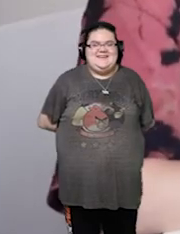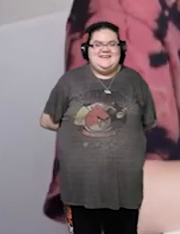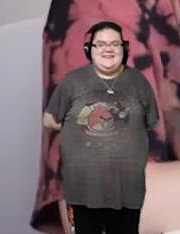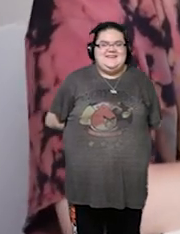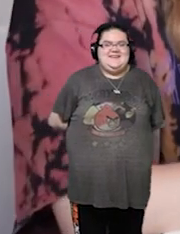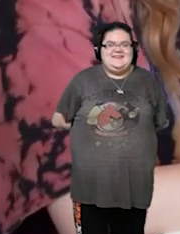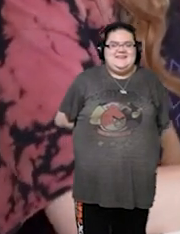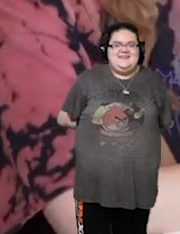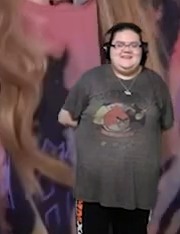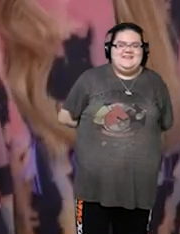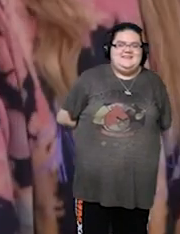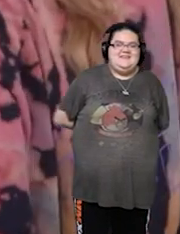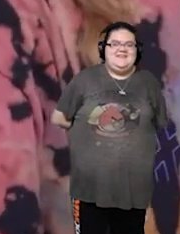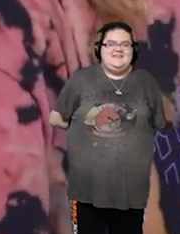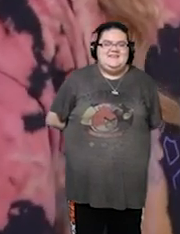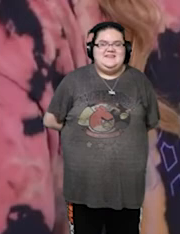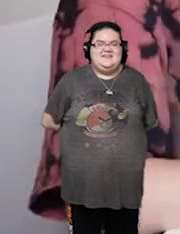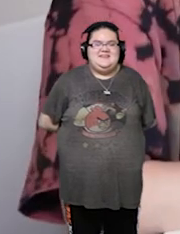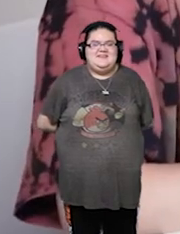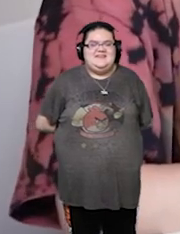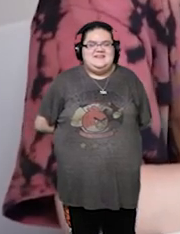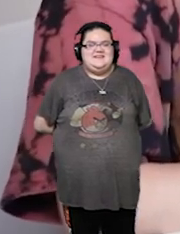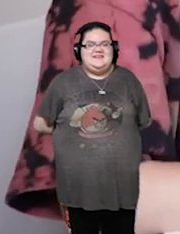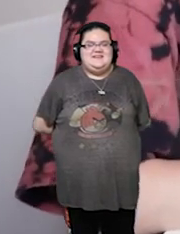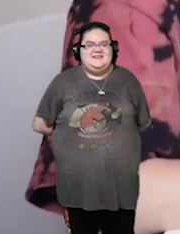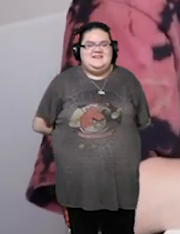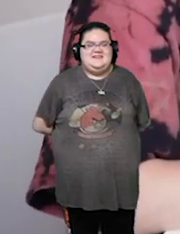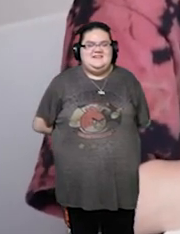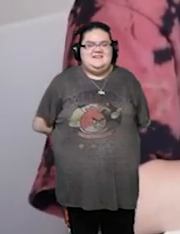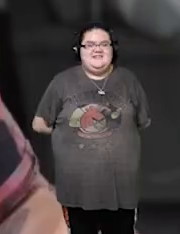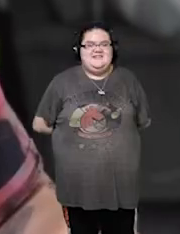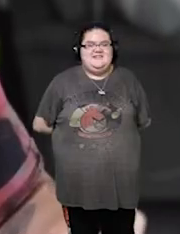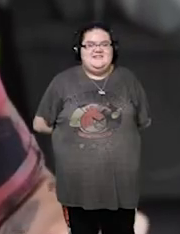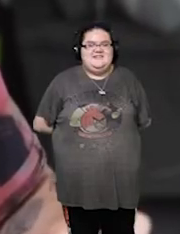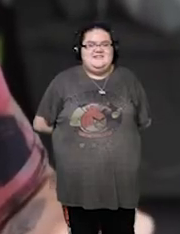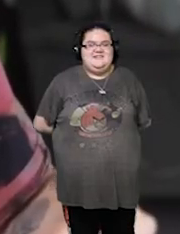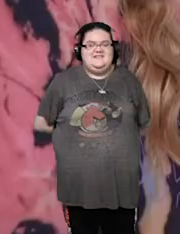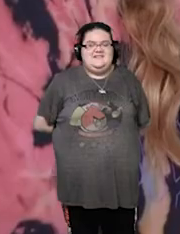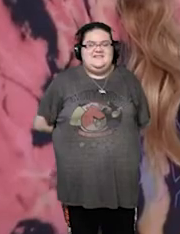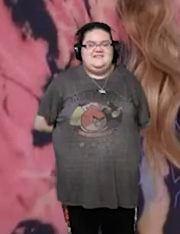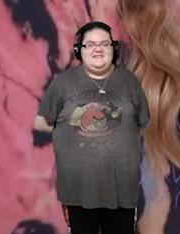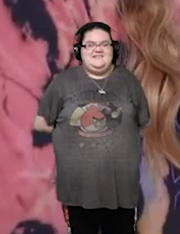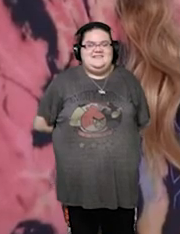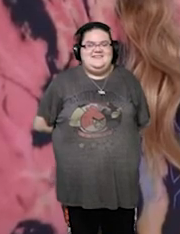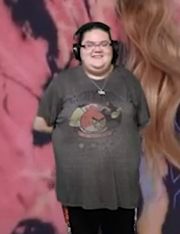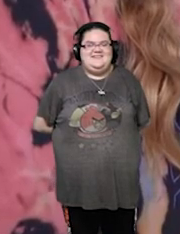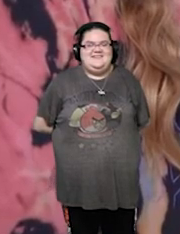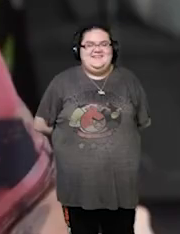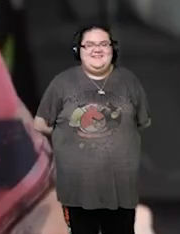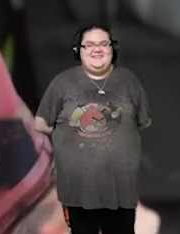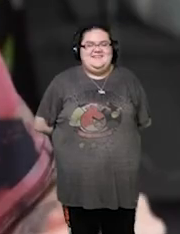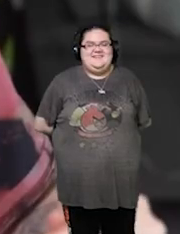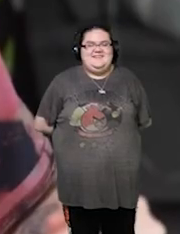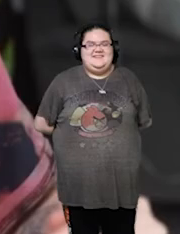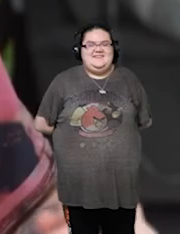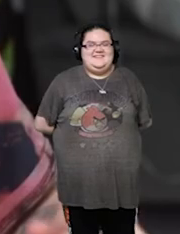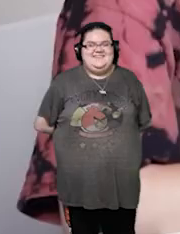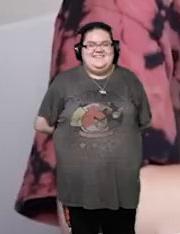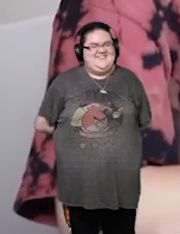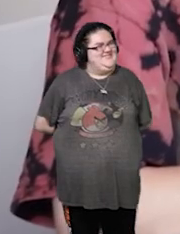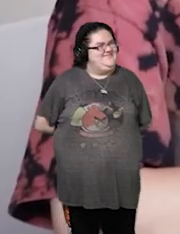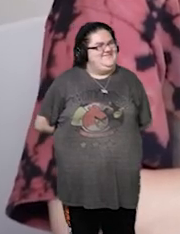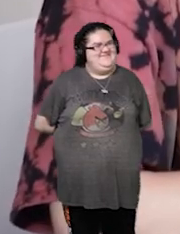mean? Money's changed you, bro. Oh, it's like £5-6 for lube. That's not much, is it? It was Durex, though. Yeah, it was Durex. Pleasure